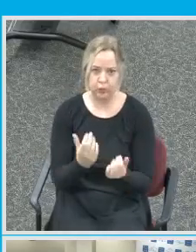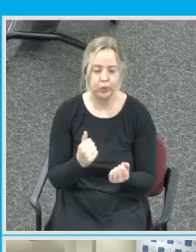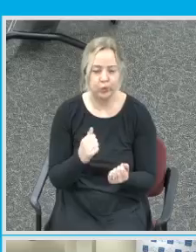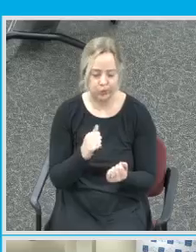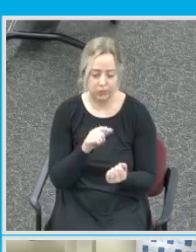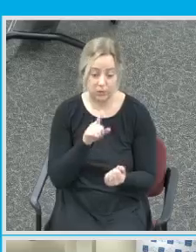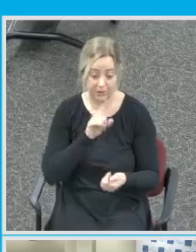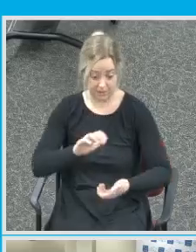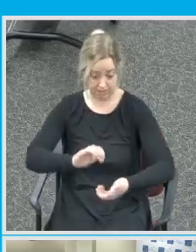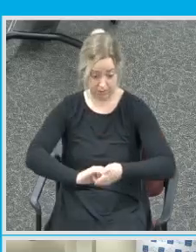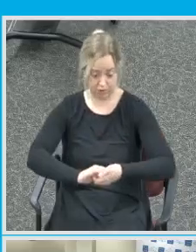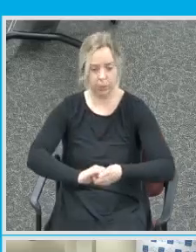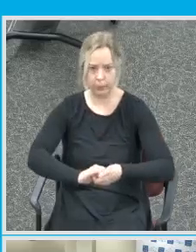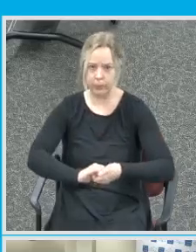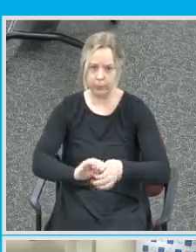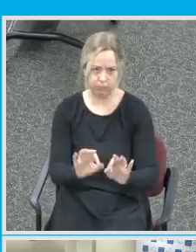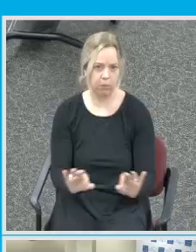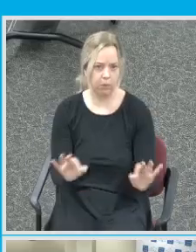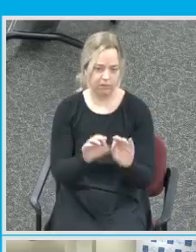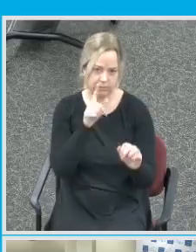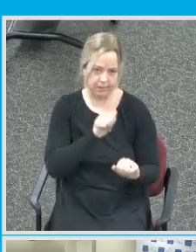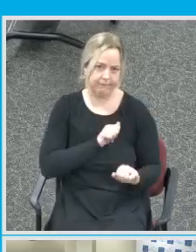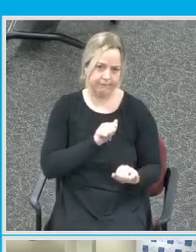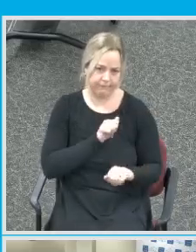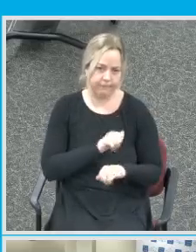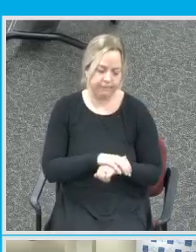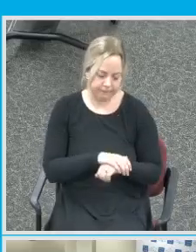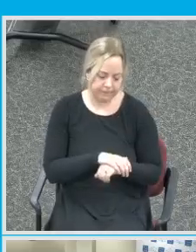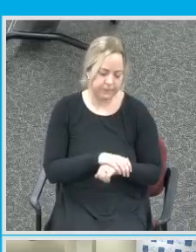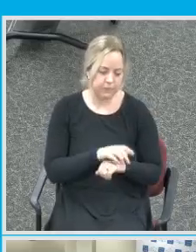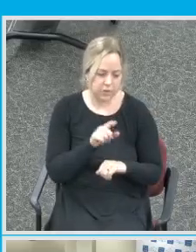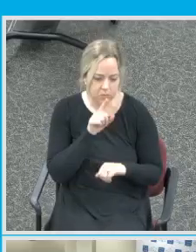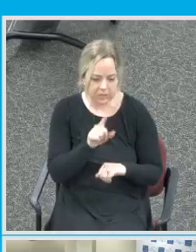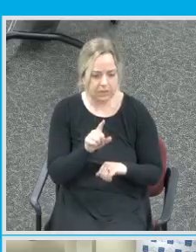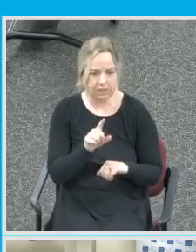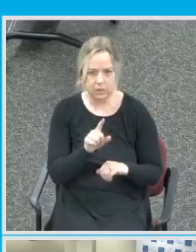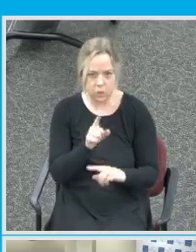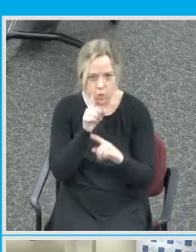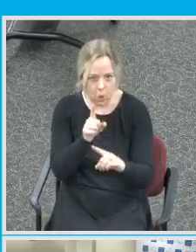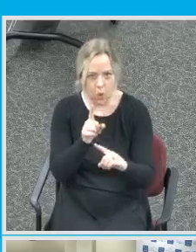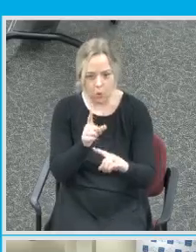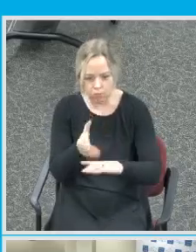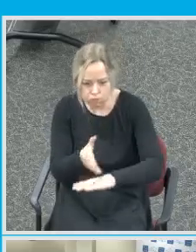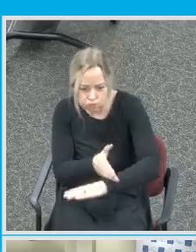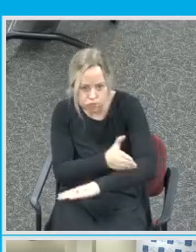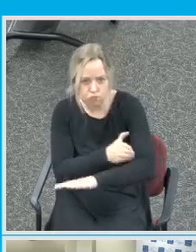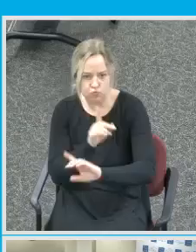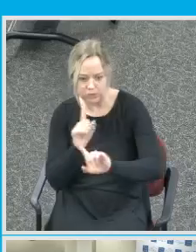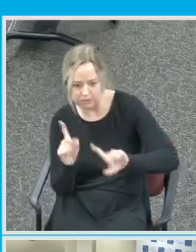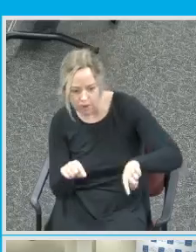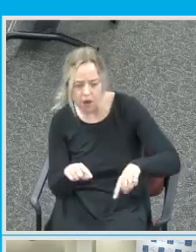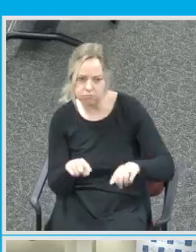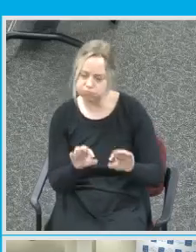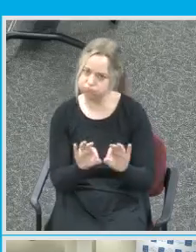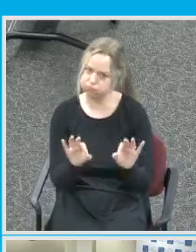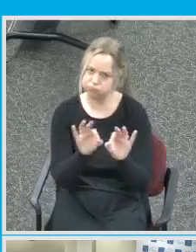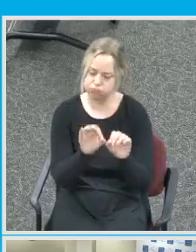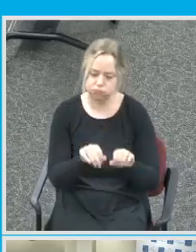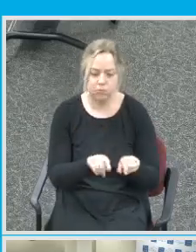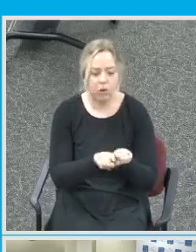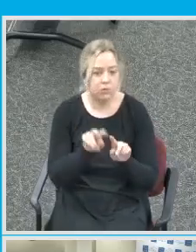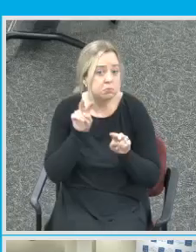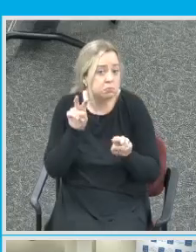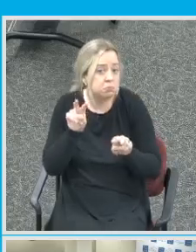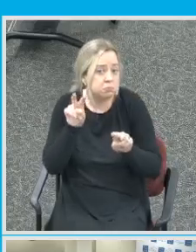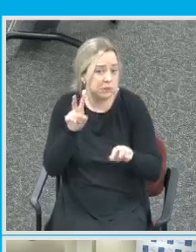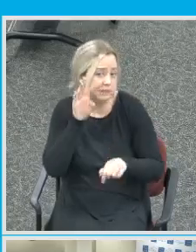Partnership is a key thing for me. Building capabilities in response are huge, and really looking towards the future